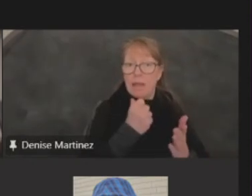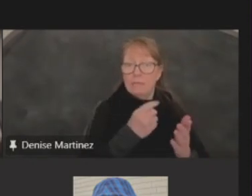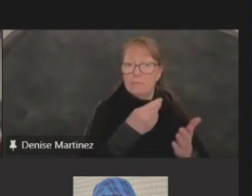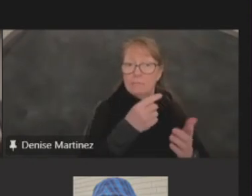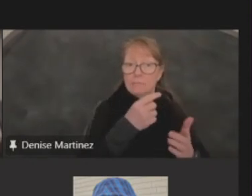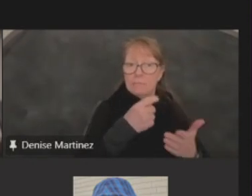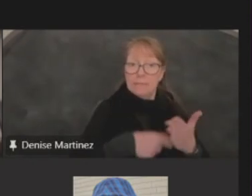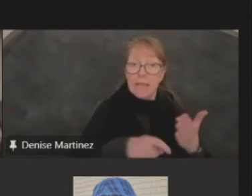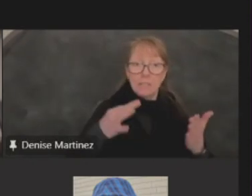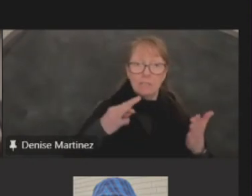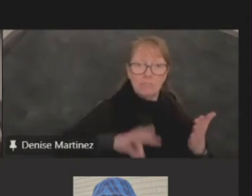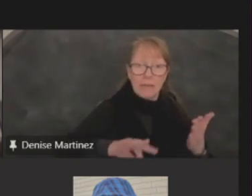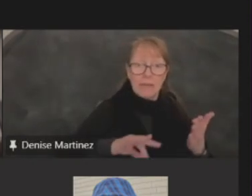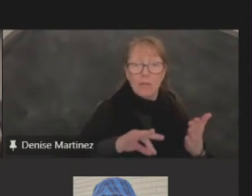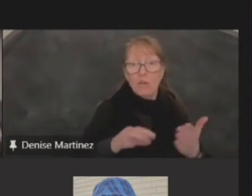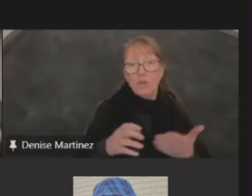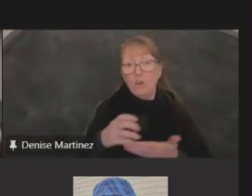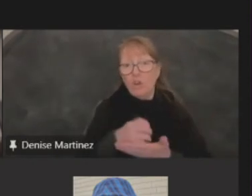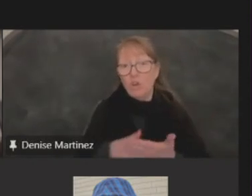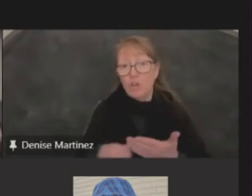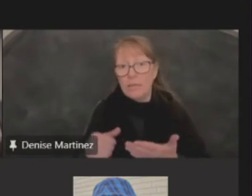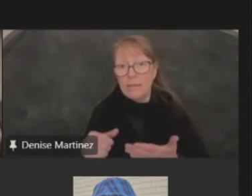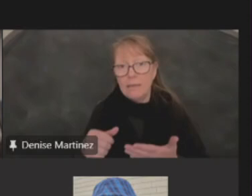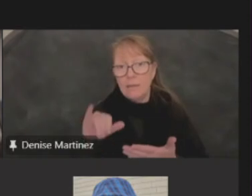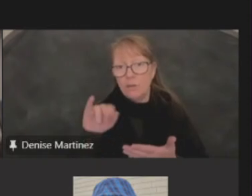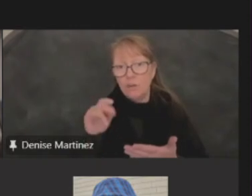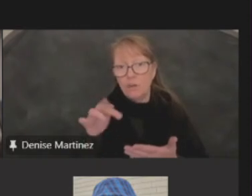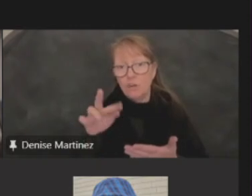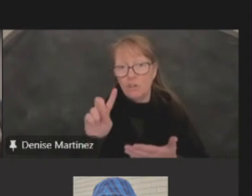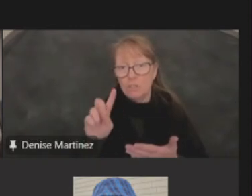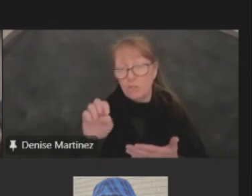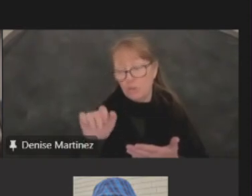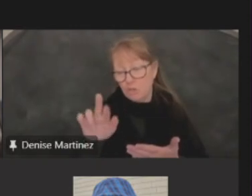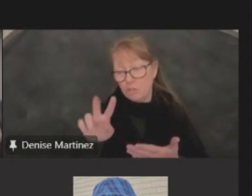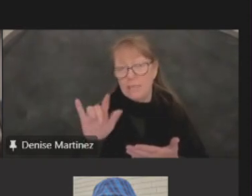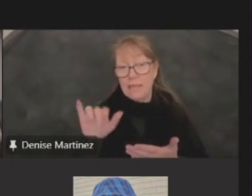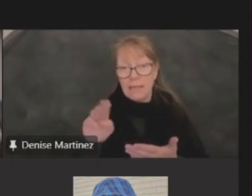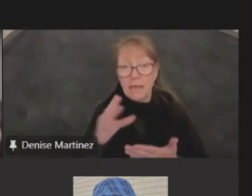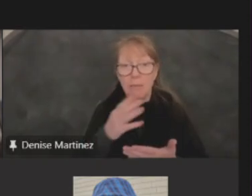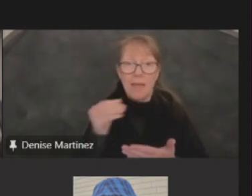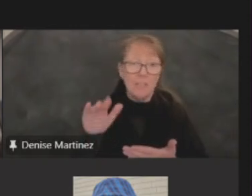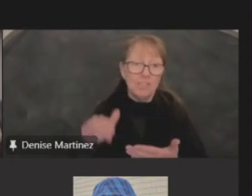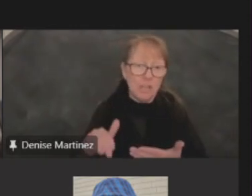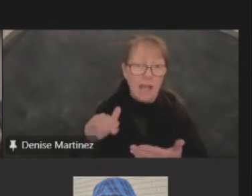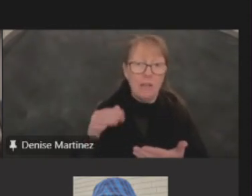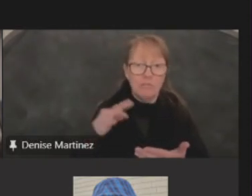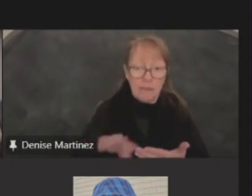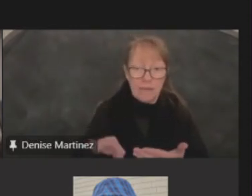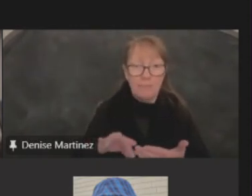Credit. Assistance is available in a number of languages, and you can find out more at